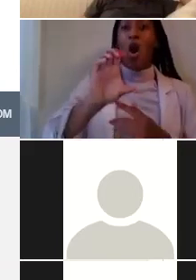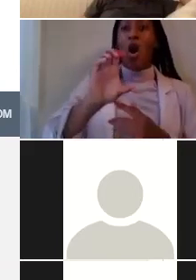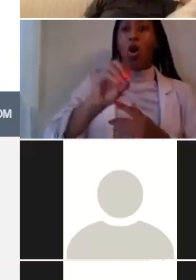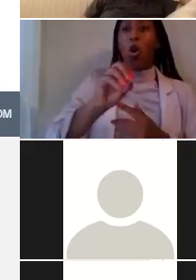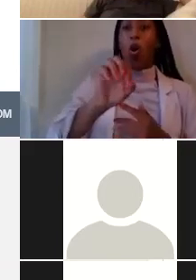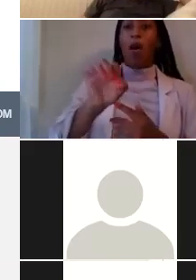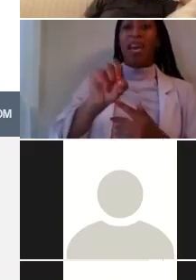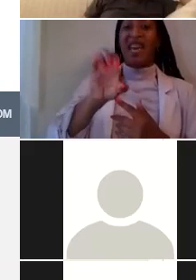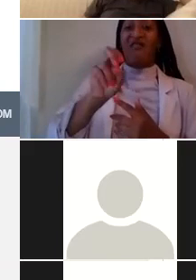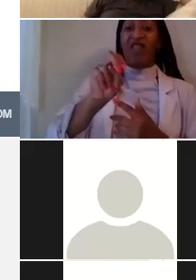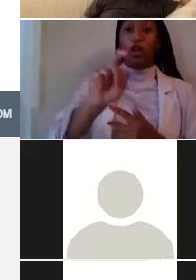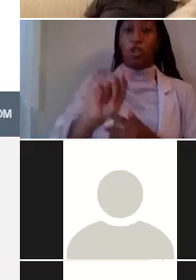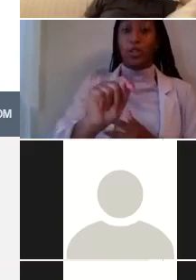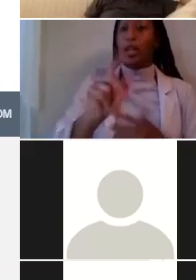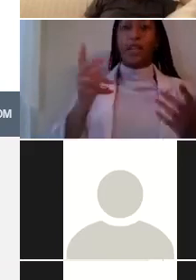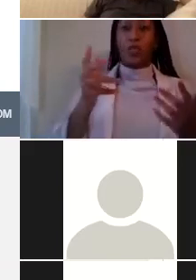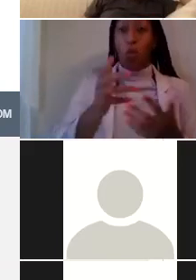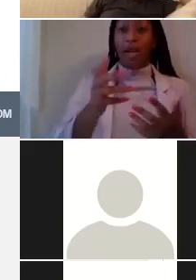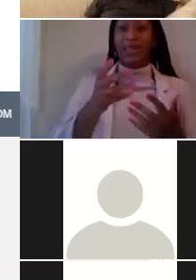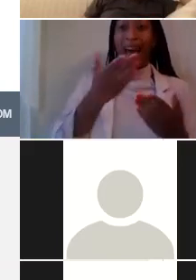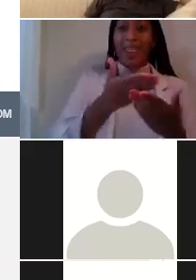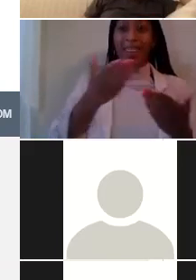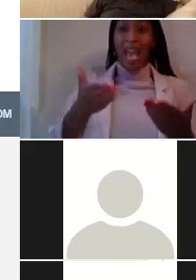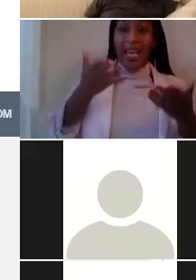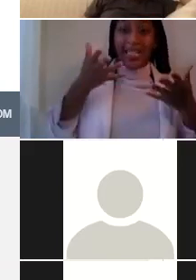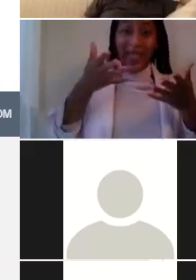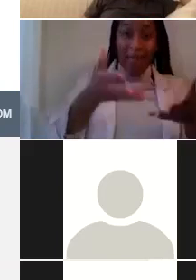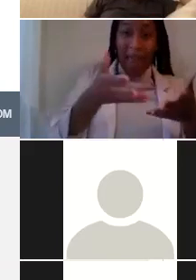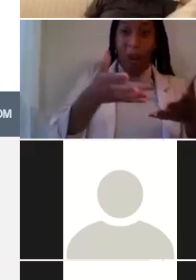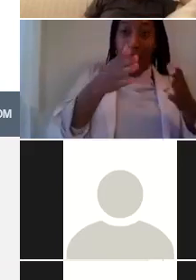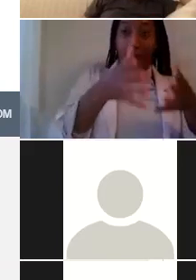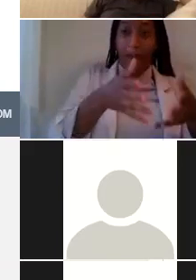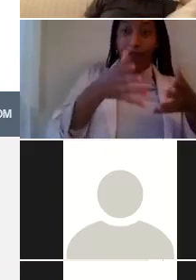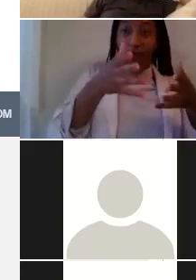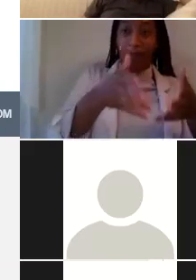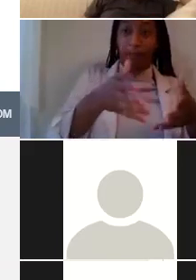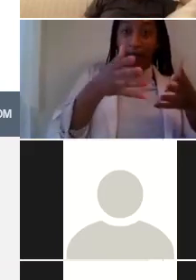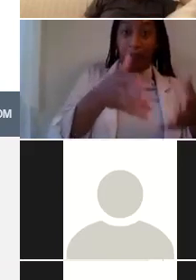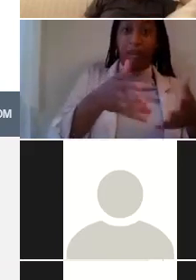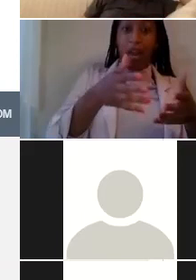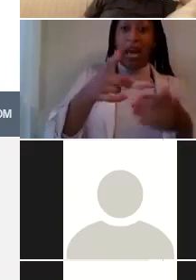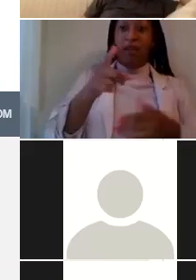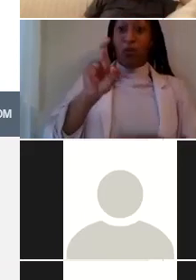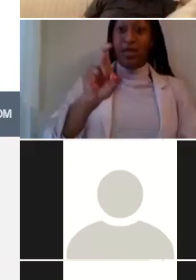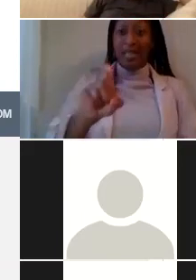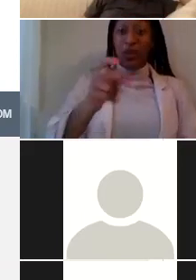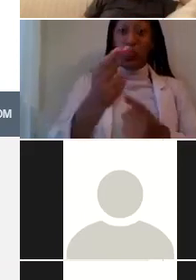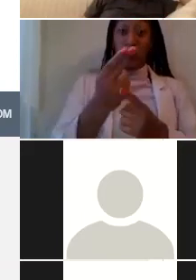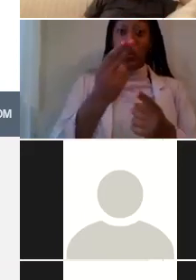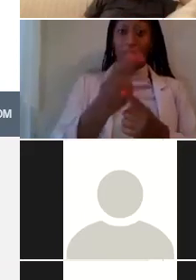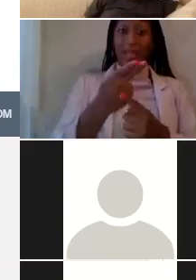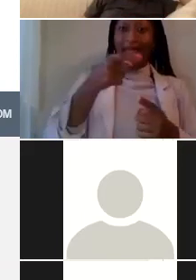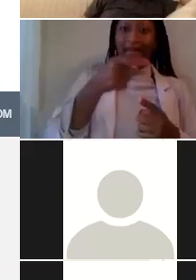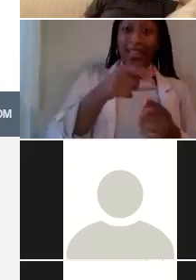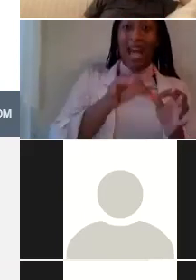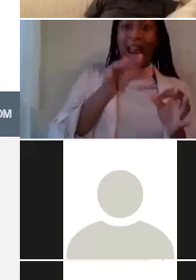tables. So if you need to use the latent heat coefficient L, I will give you the value.